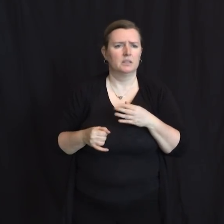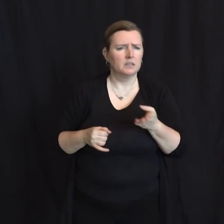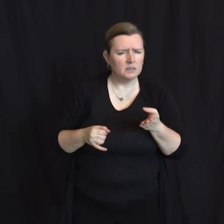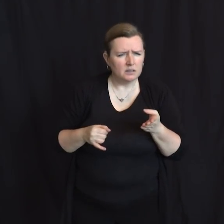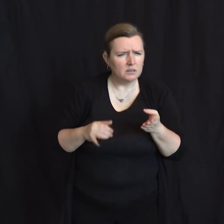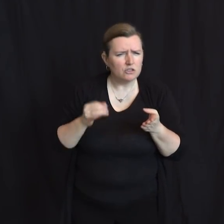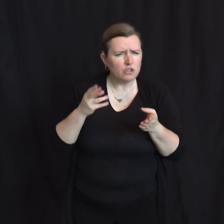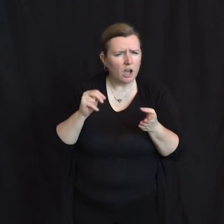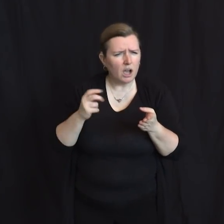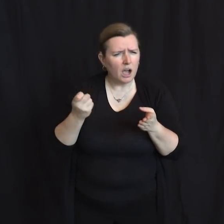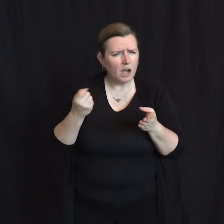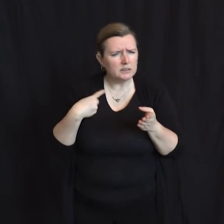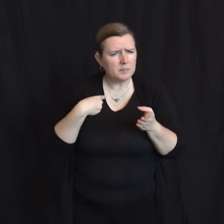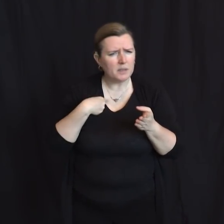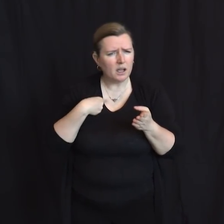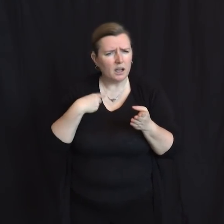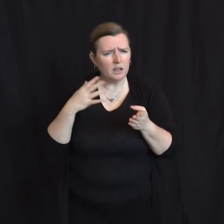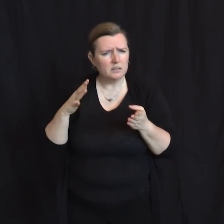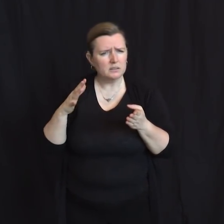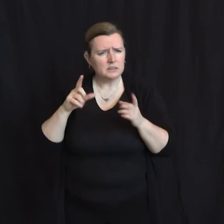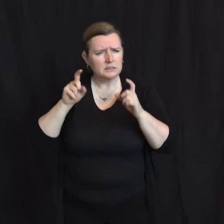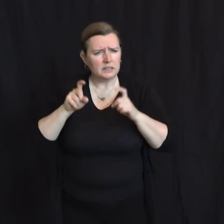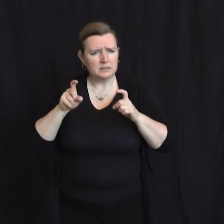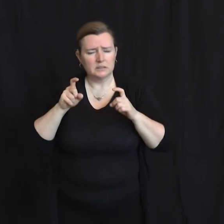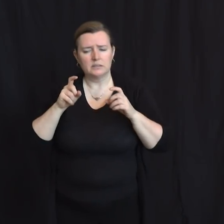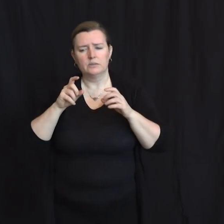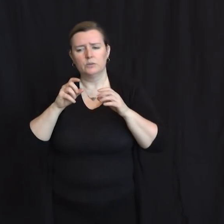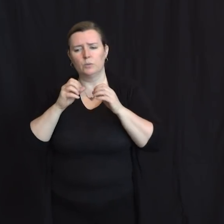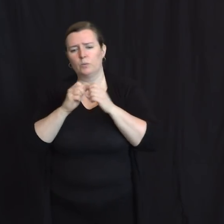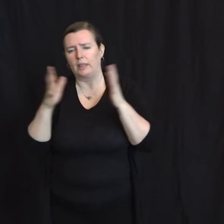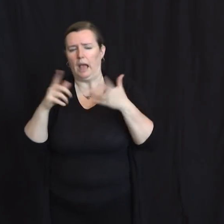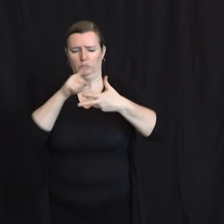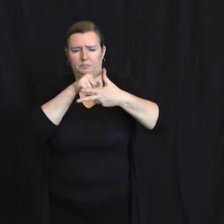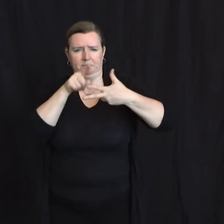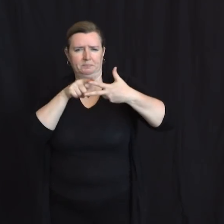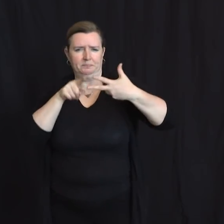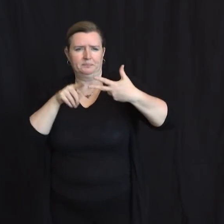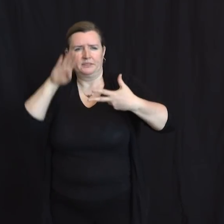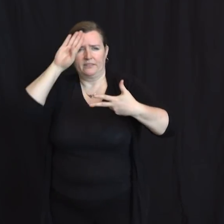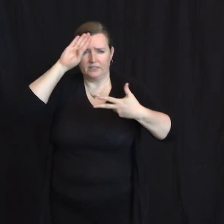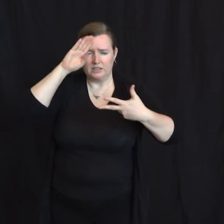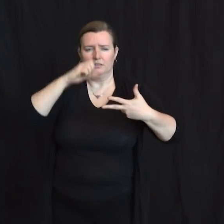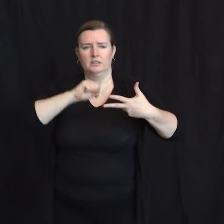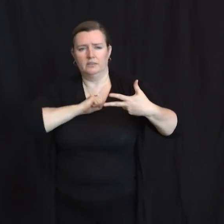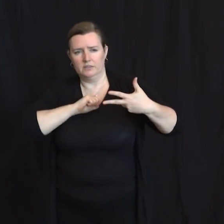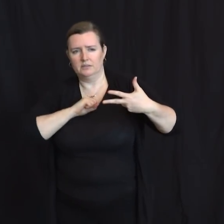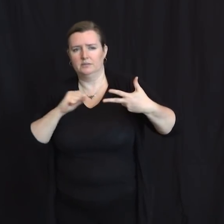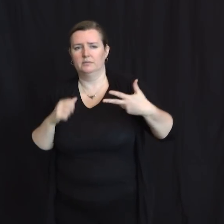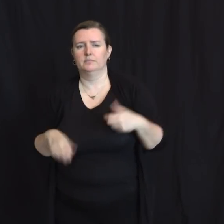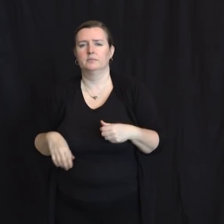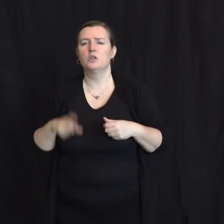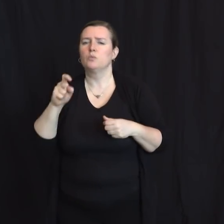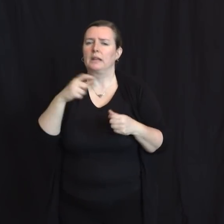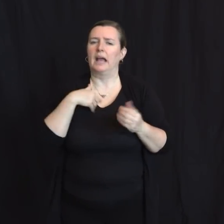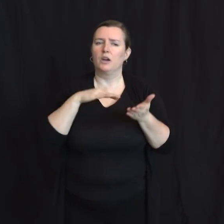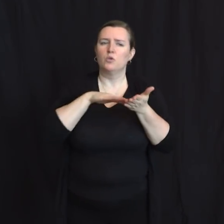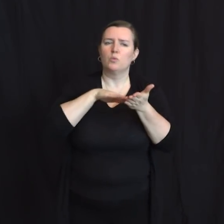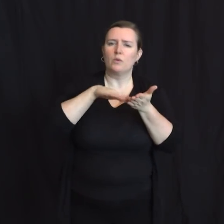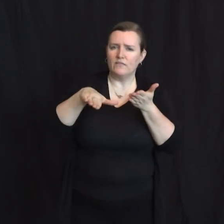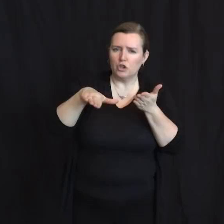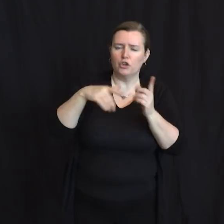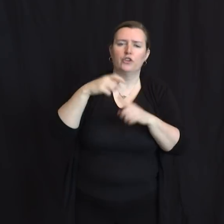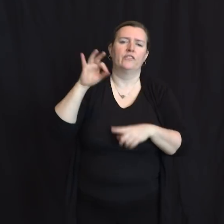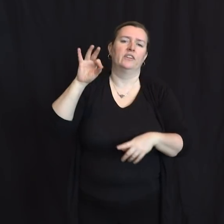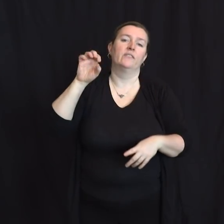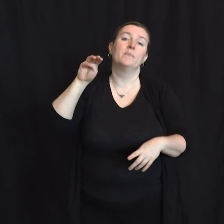our doing asymptomatic testing. I think we answered the narrow question yesterday that we need a waiver on the FEMA sites, but they're now